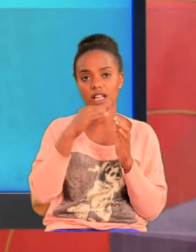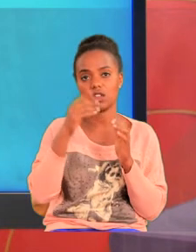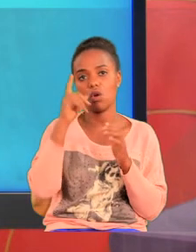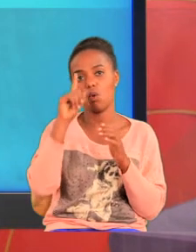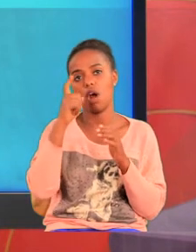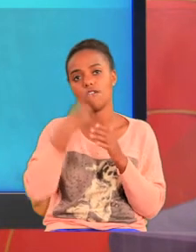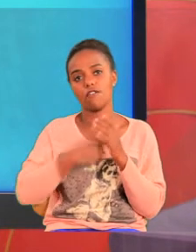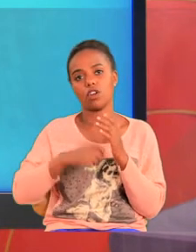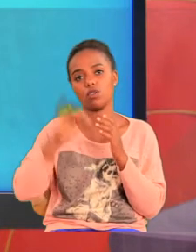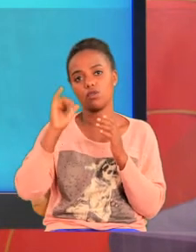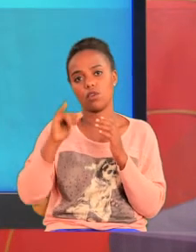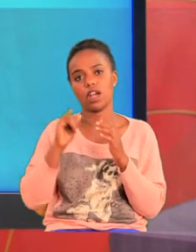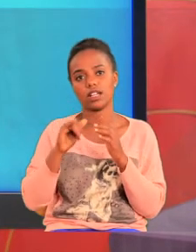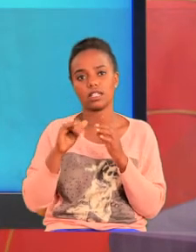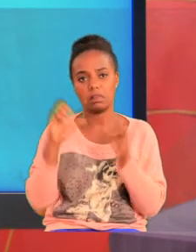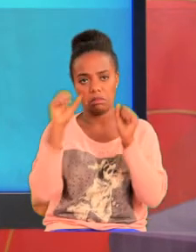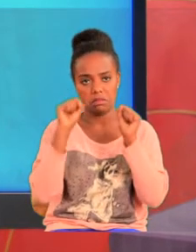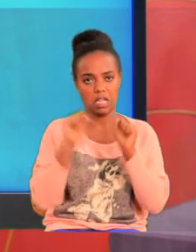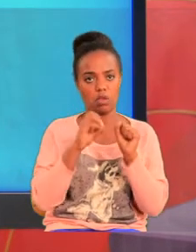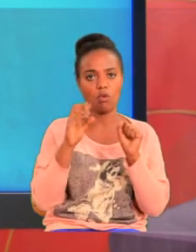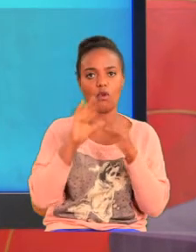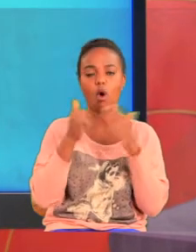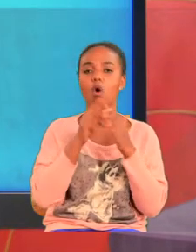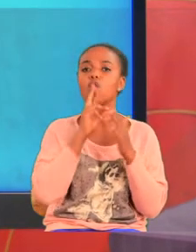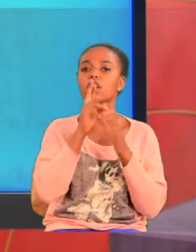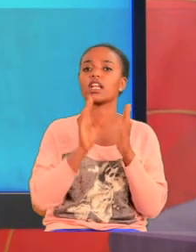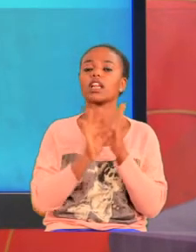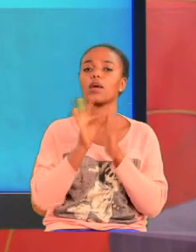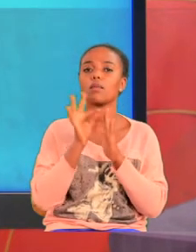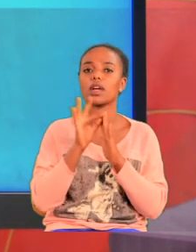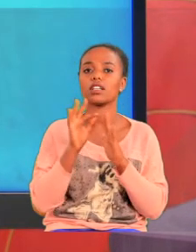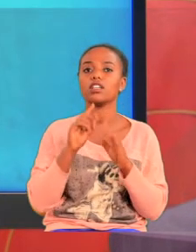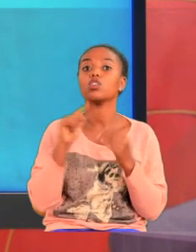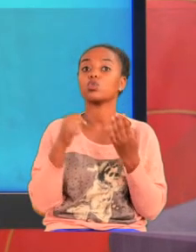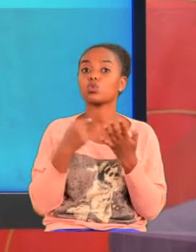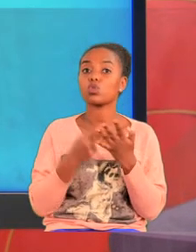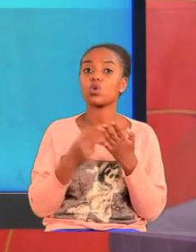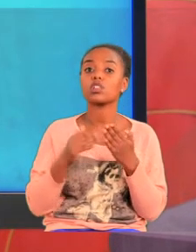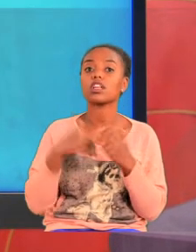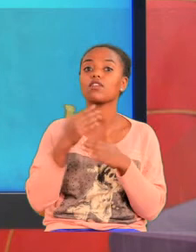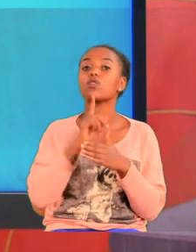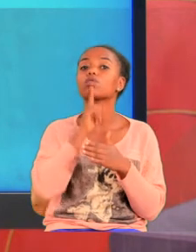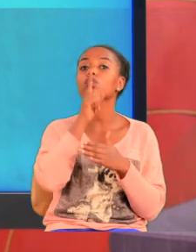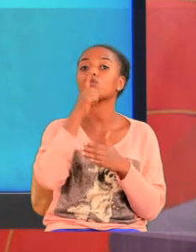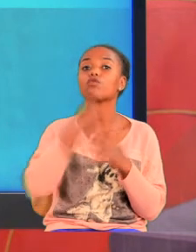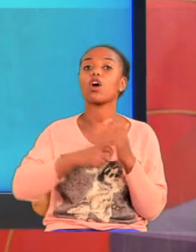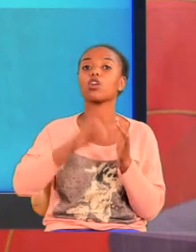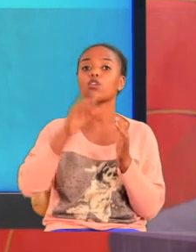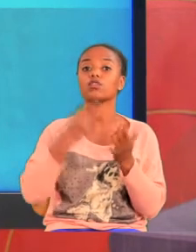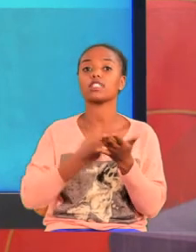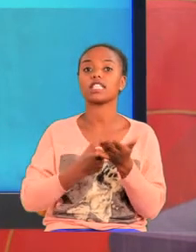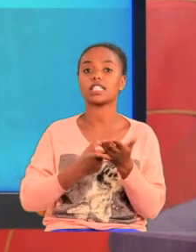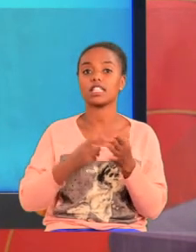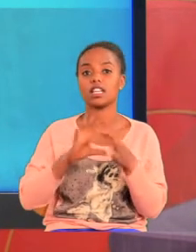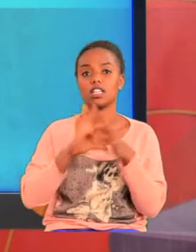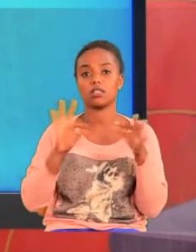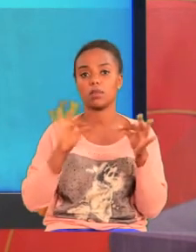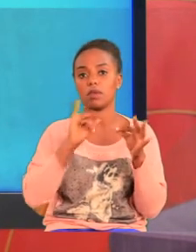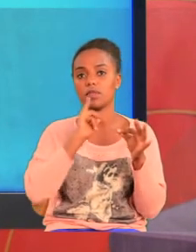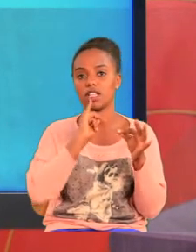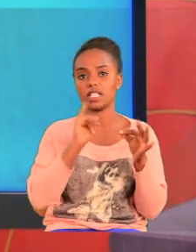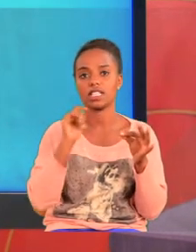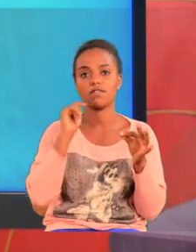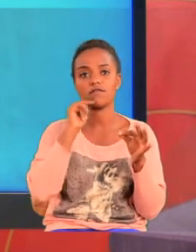find from set of real numbers satisfying this inequality. Therefore, the truth value of this statement is this,